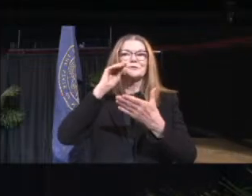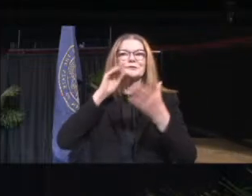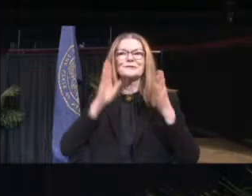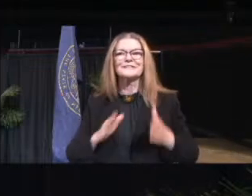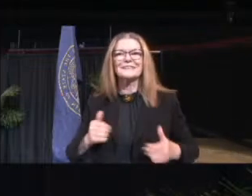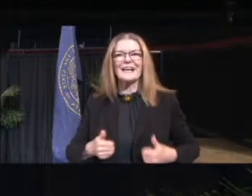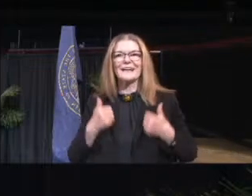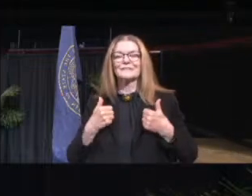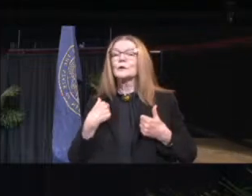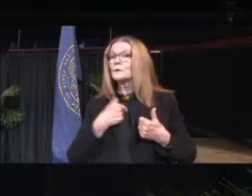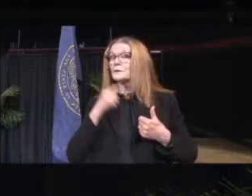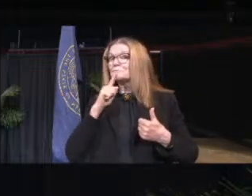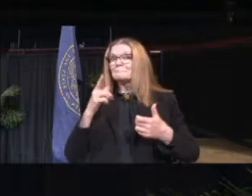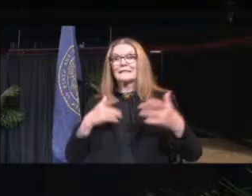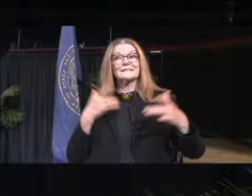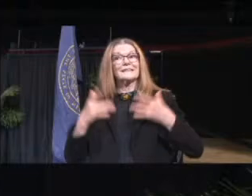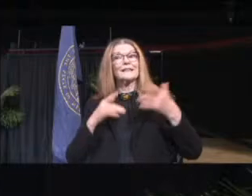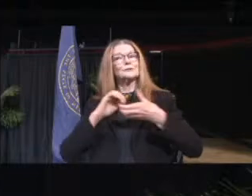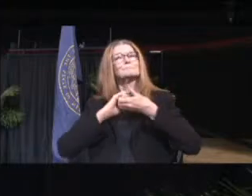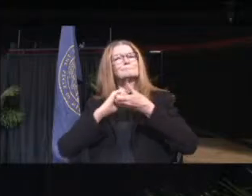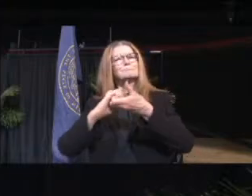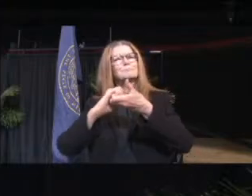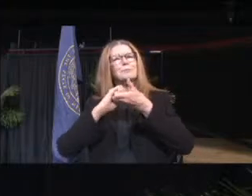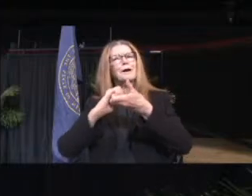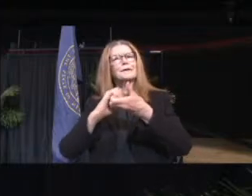are excited to have partnered with you.